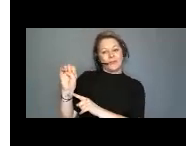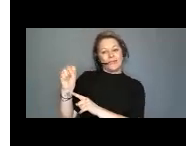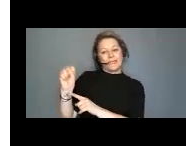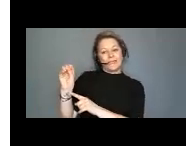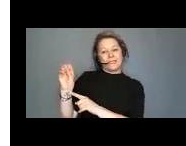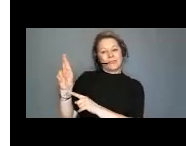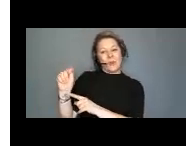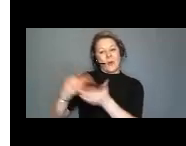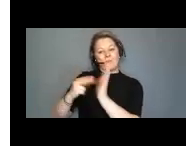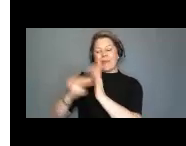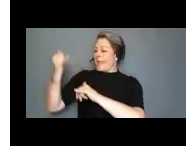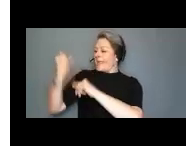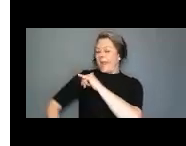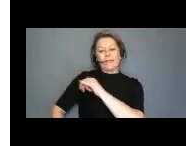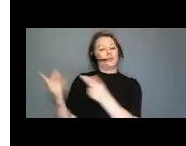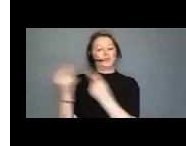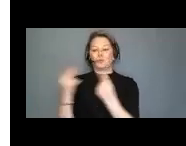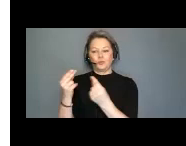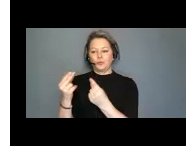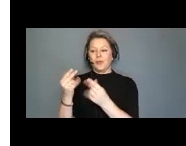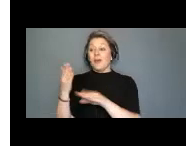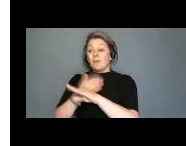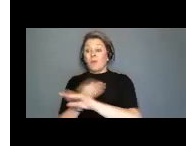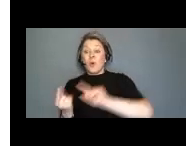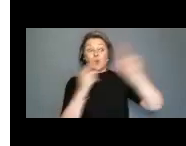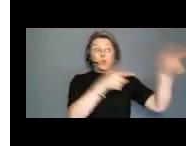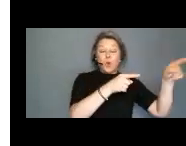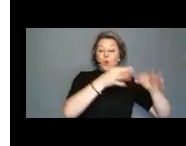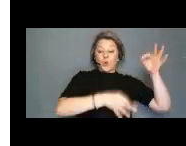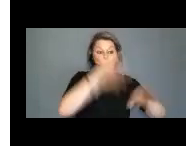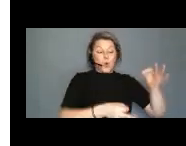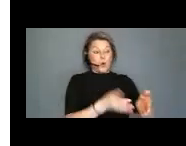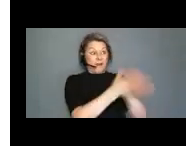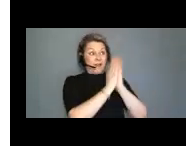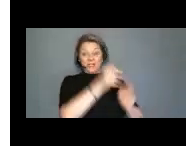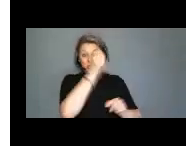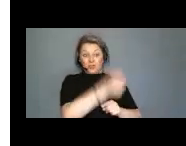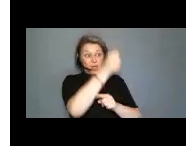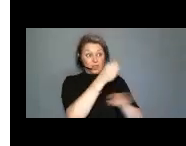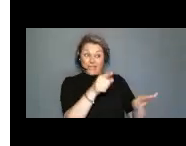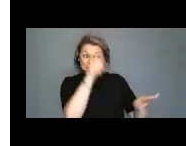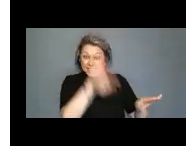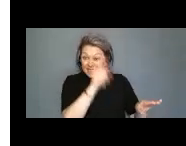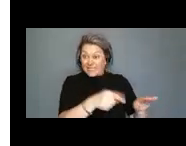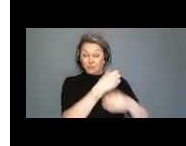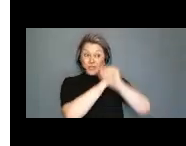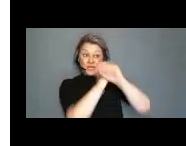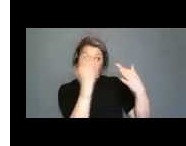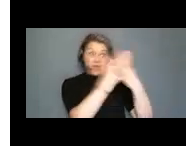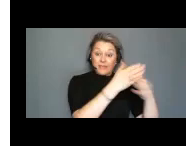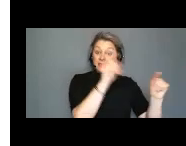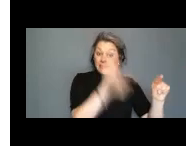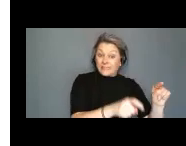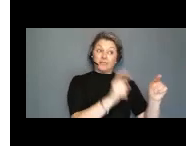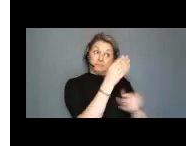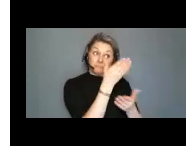means before we go to court and ask a judge to declare someone an adult in need of protective intervention, which means that